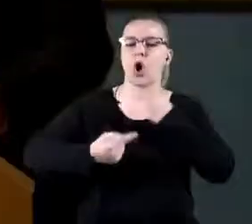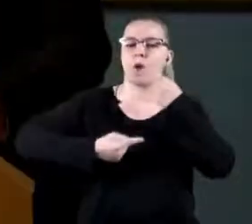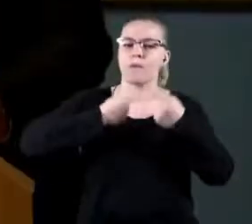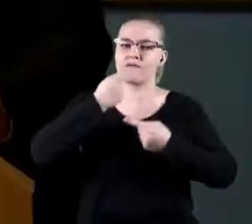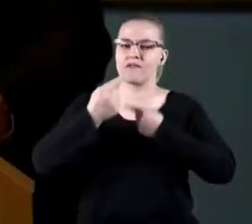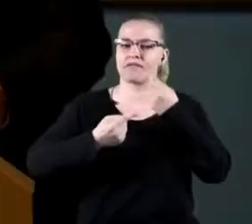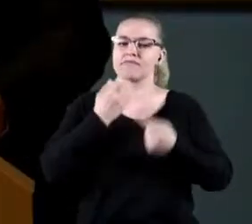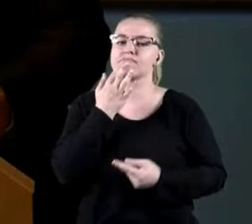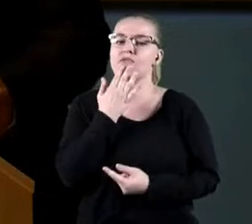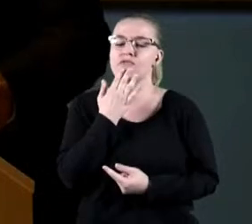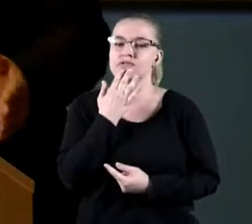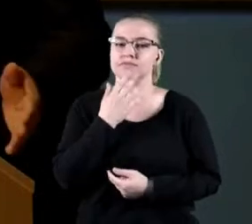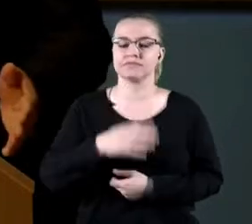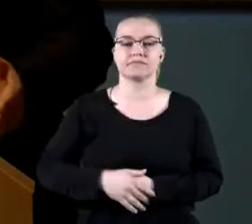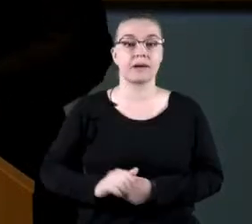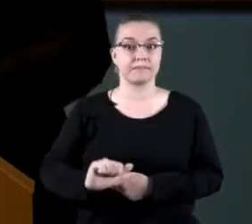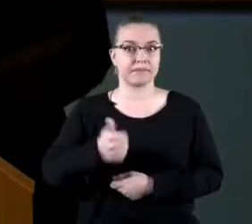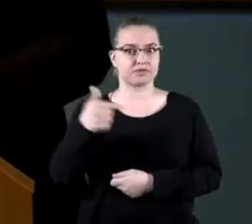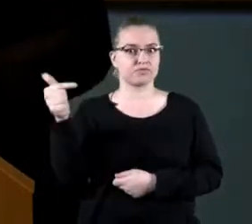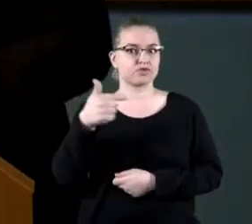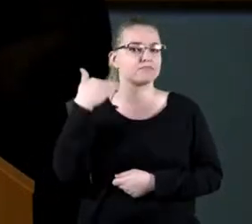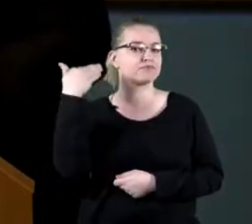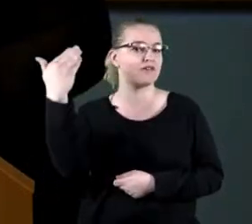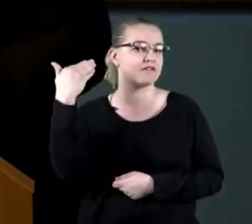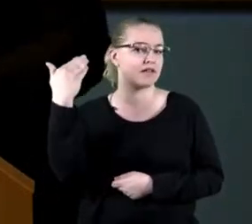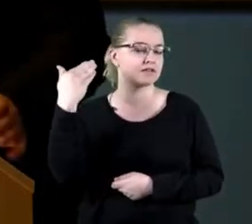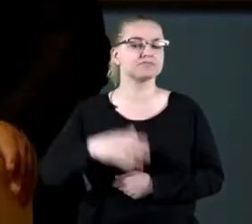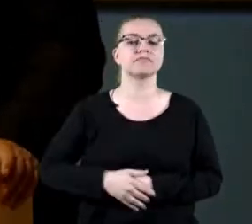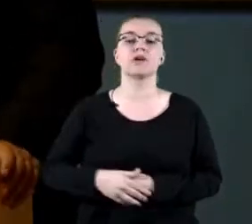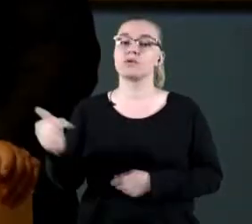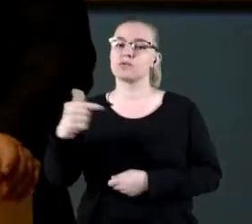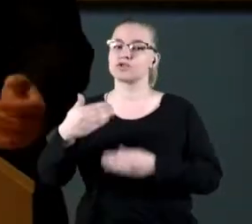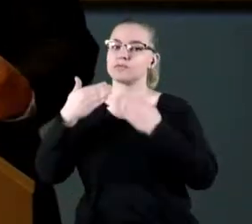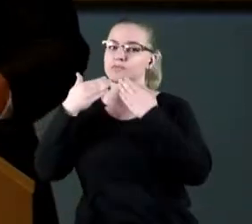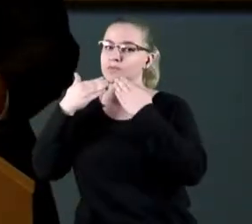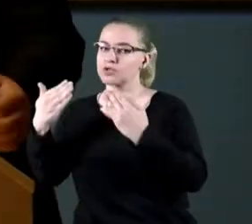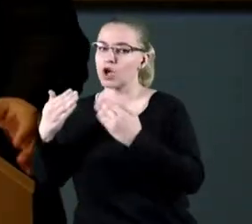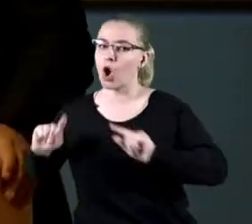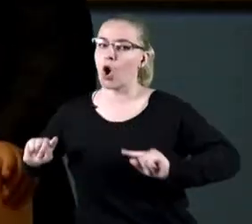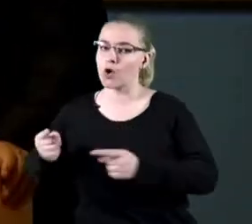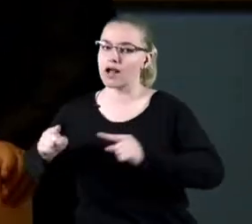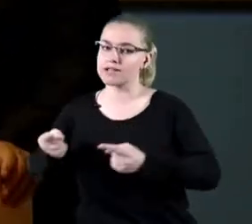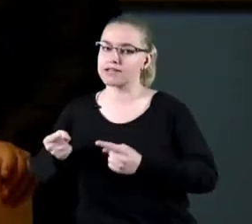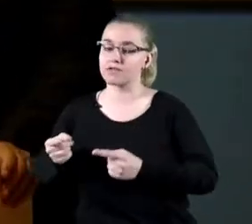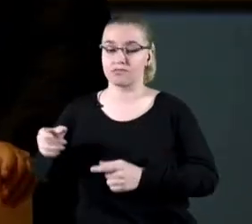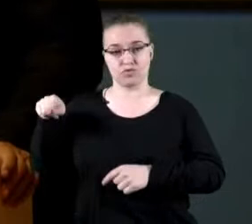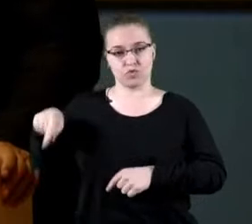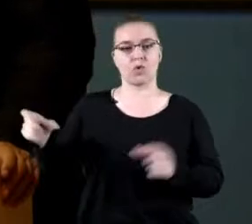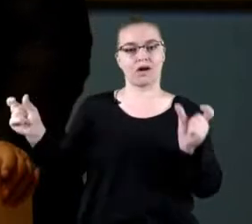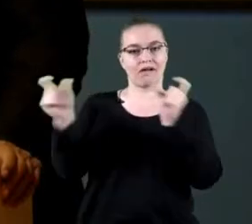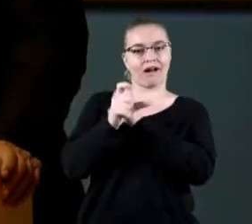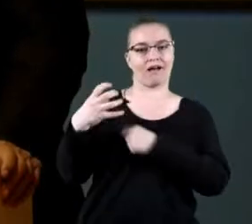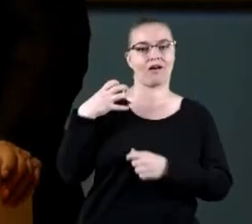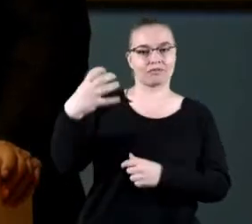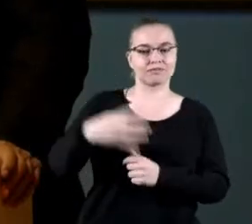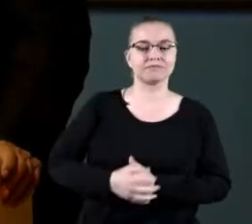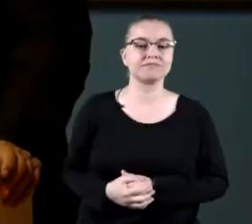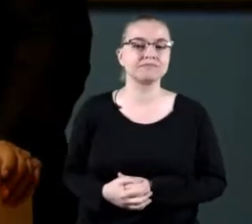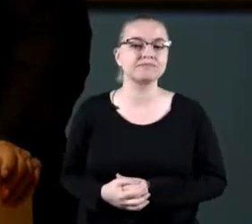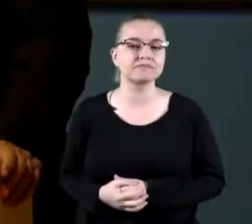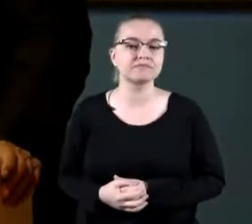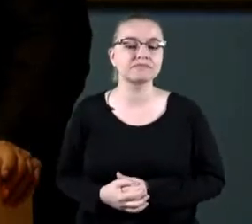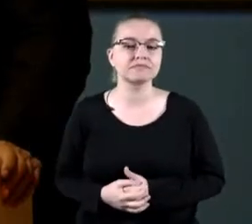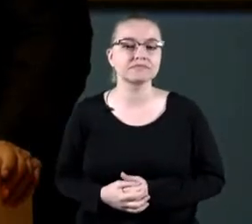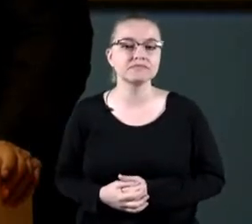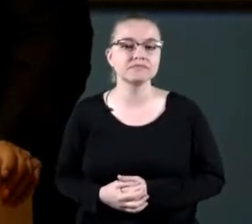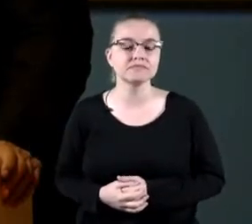I have to welcome, but at the same time thank the host country, because we are also here hosted by them. So thanks